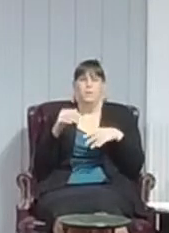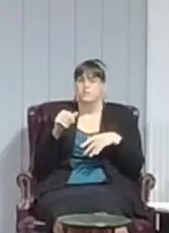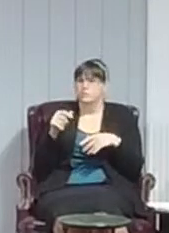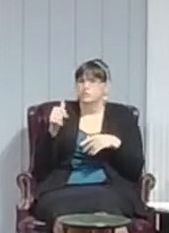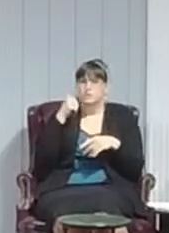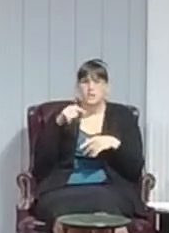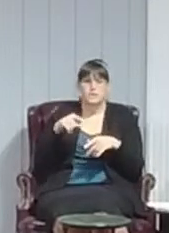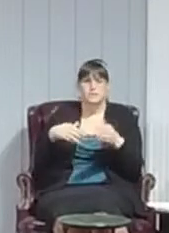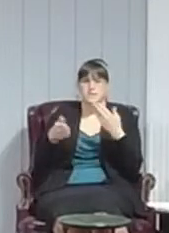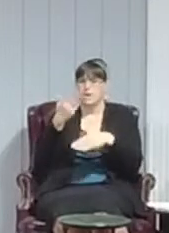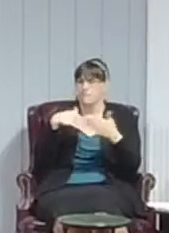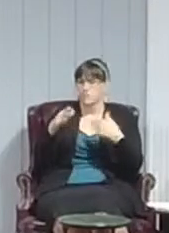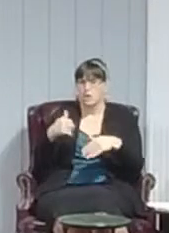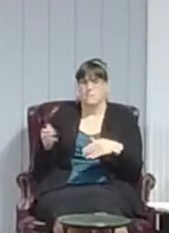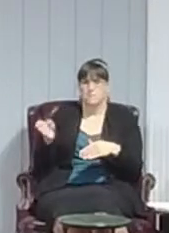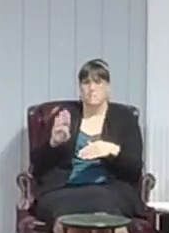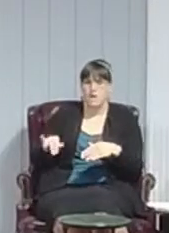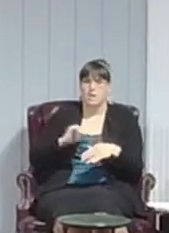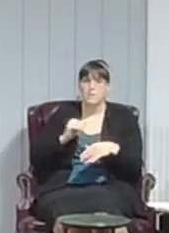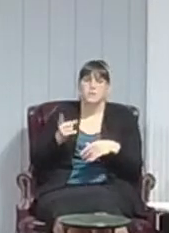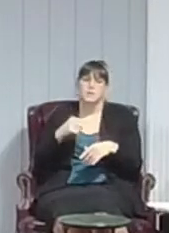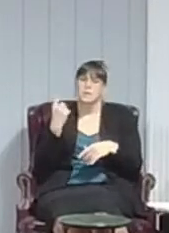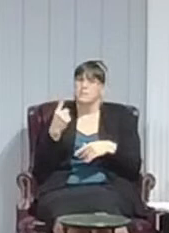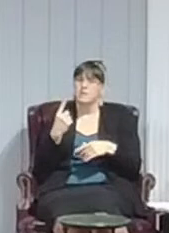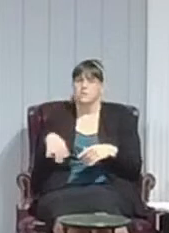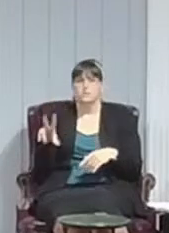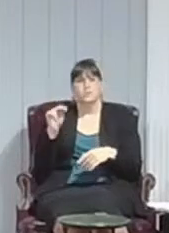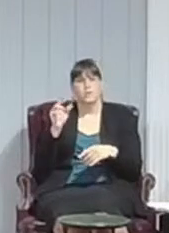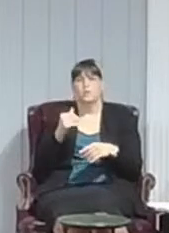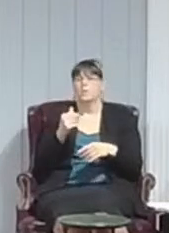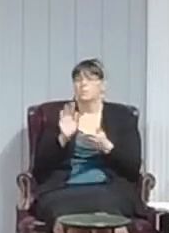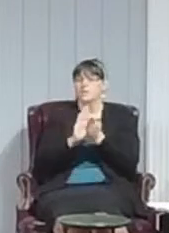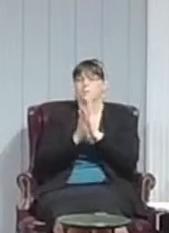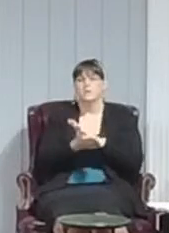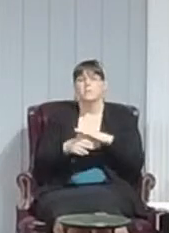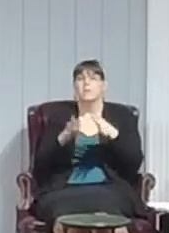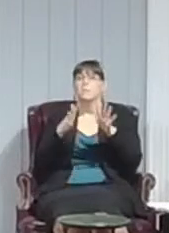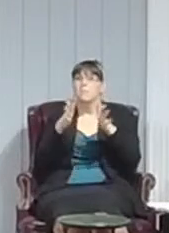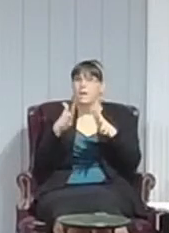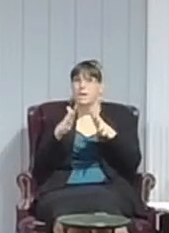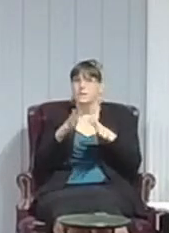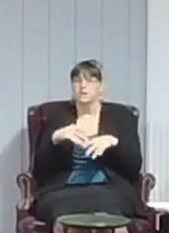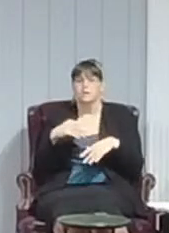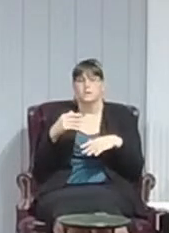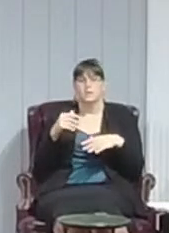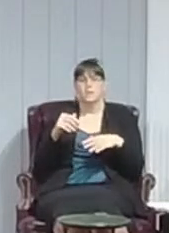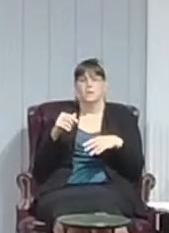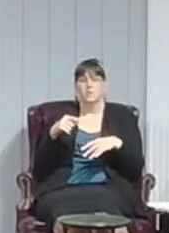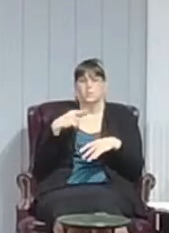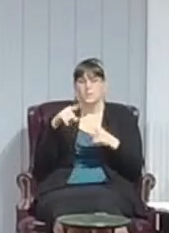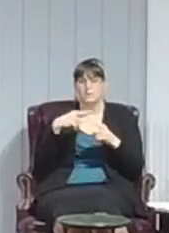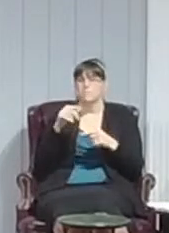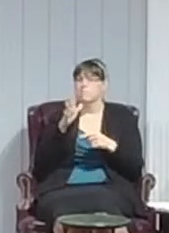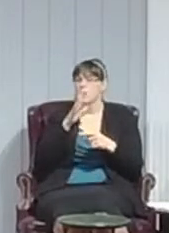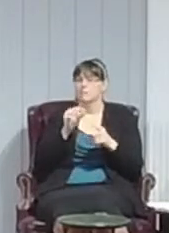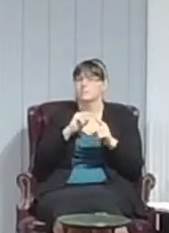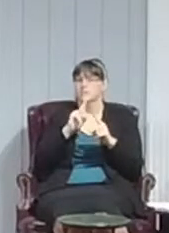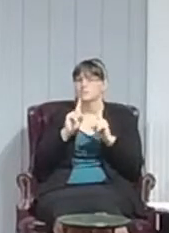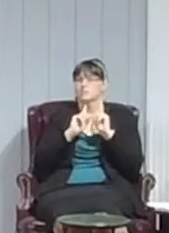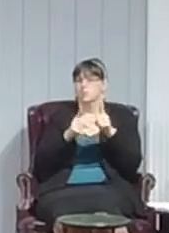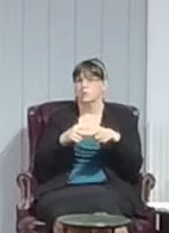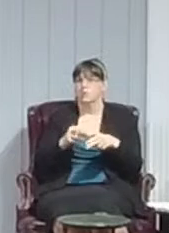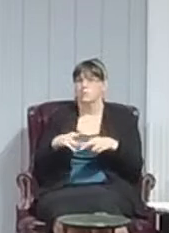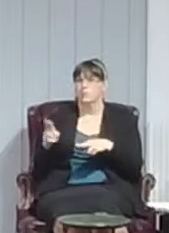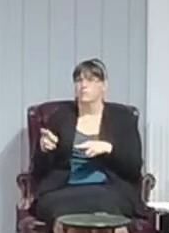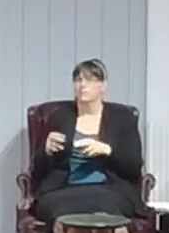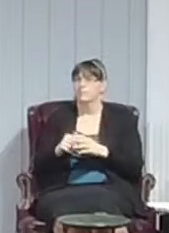gone and I'm going to be alone." Well, you don't get panicked over in fear and dread when your mom says she's going to go prepare. Maybe this would be better when she